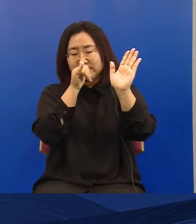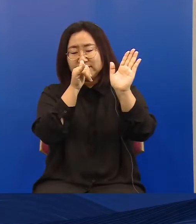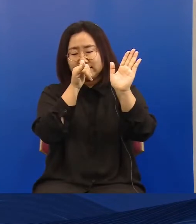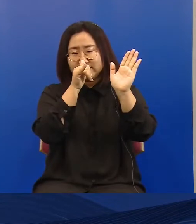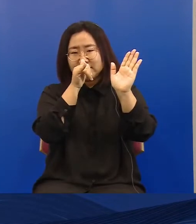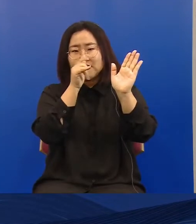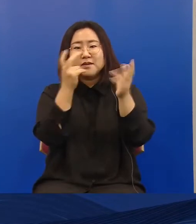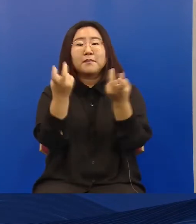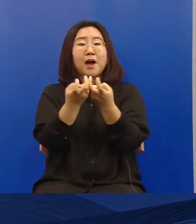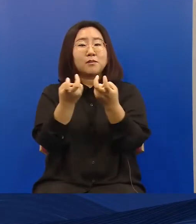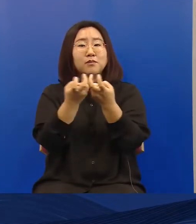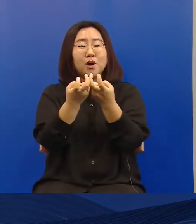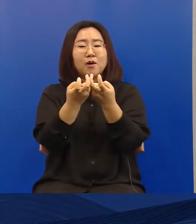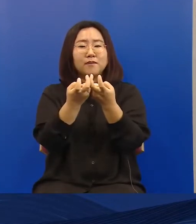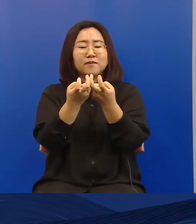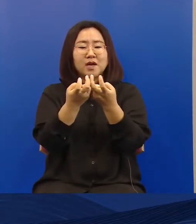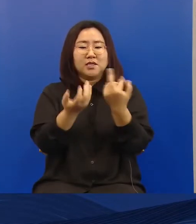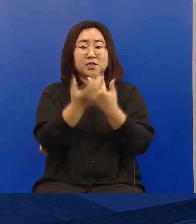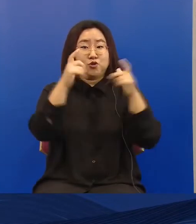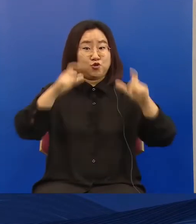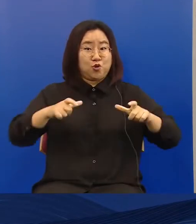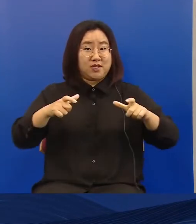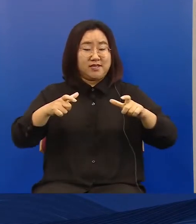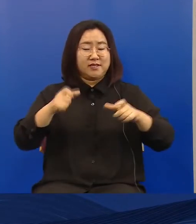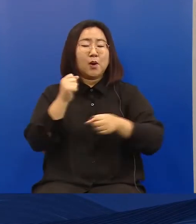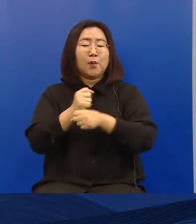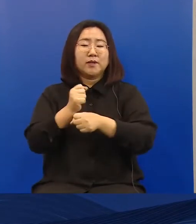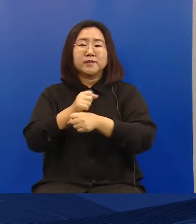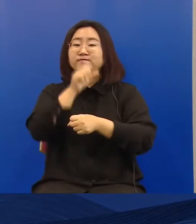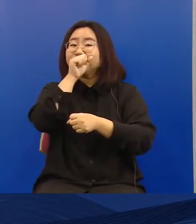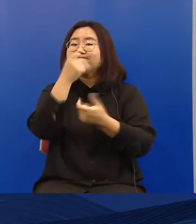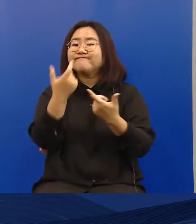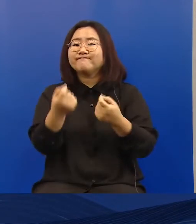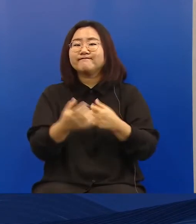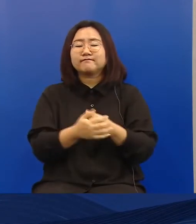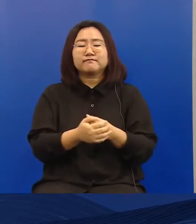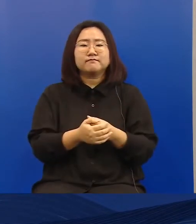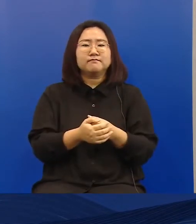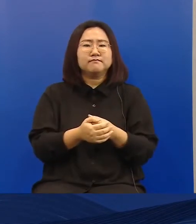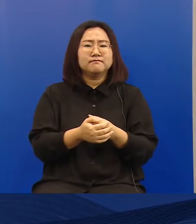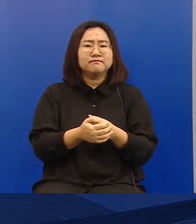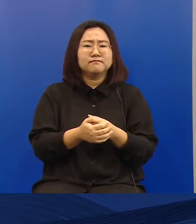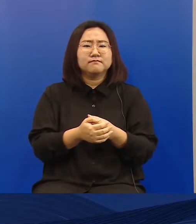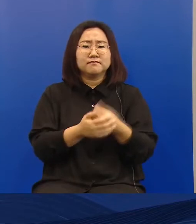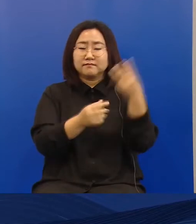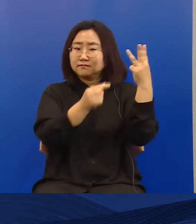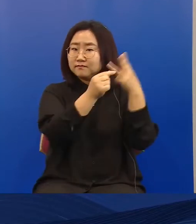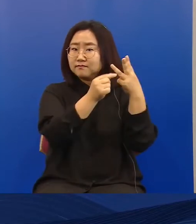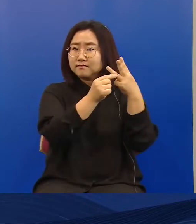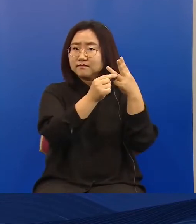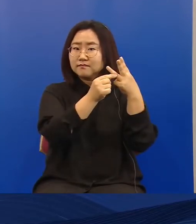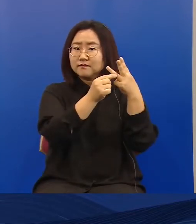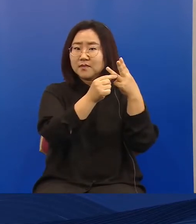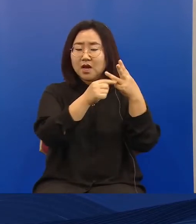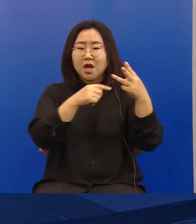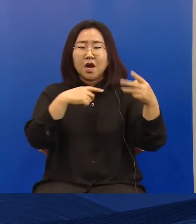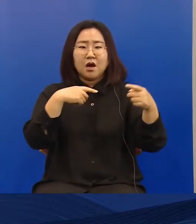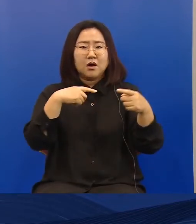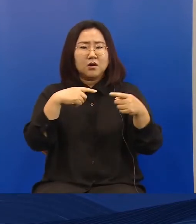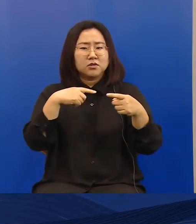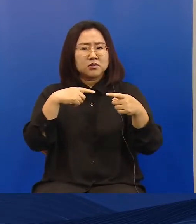And that way we can provide more of the public sign language interpretation services to more people and more